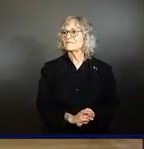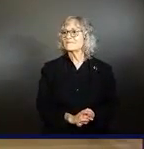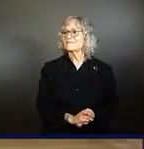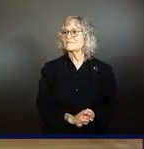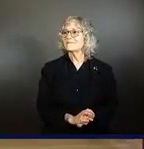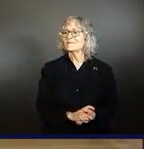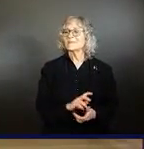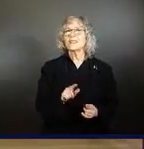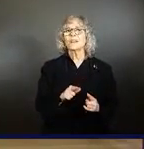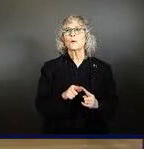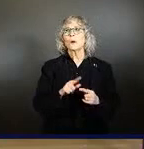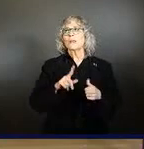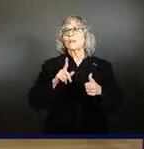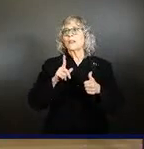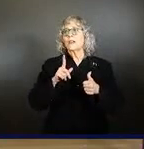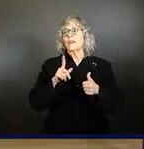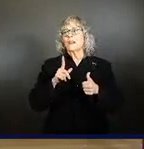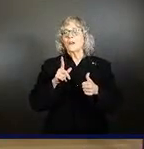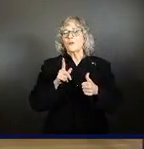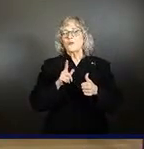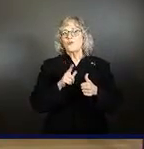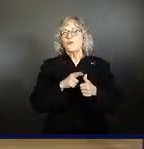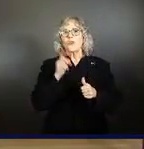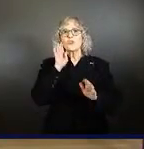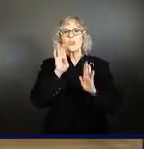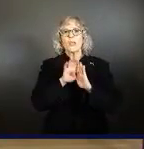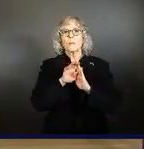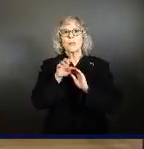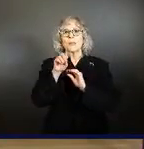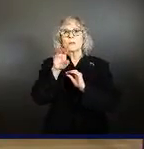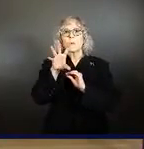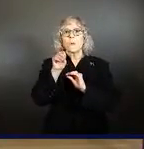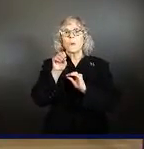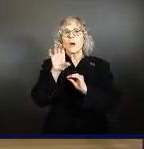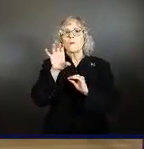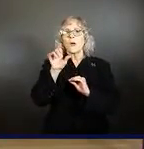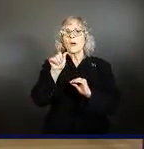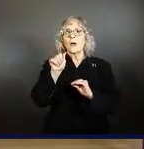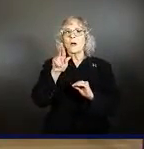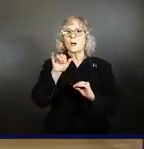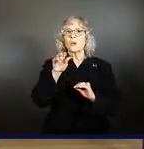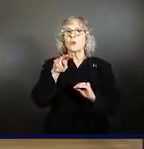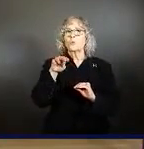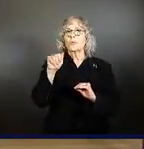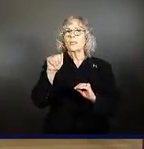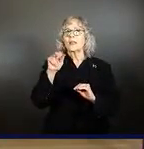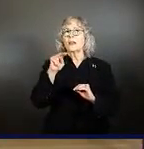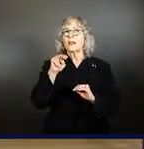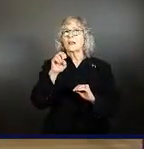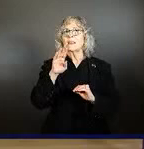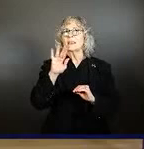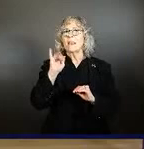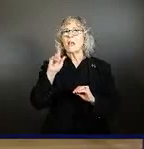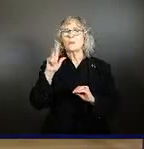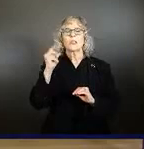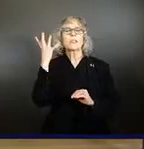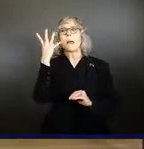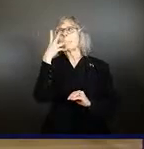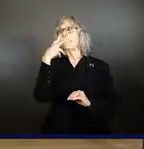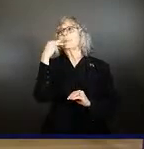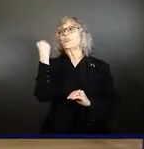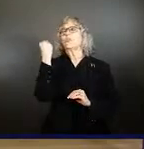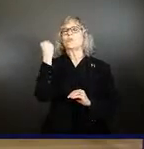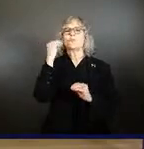When the first image was taken of the Carina Nebula, which is that beautiful landscape that we